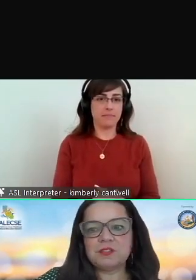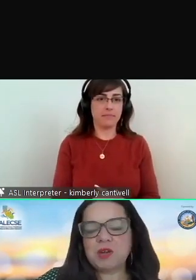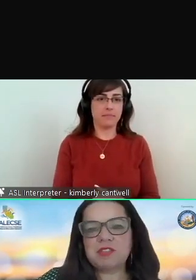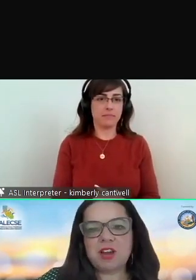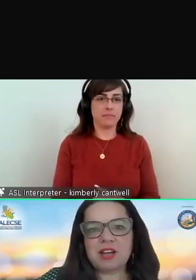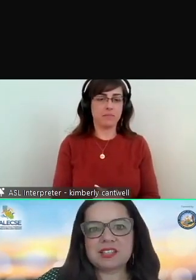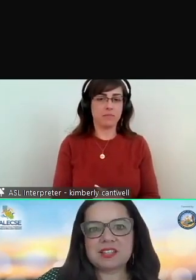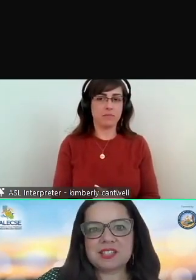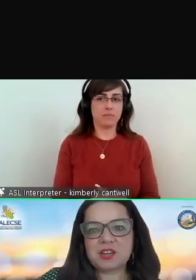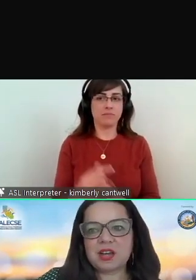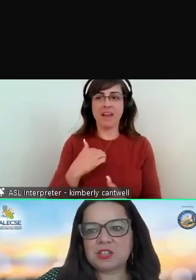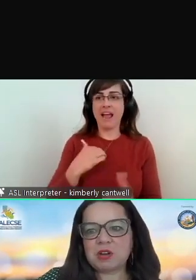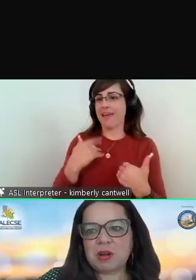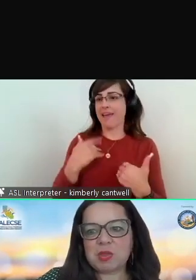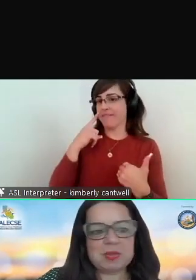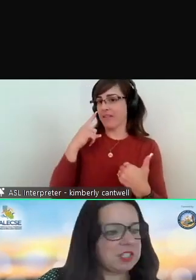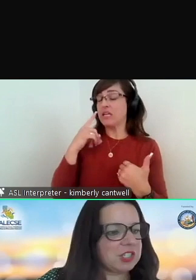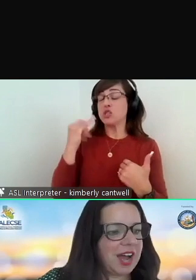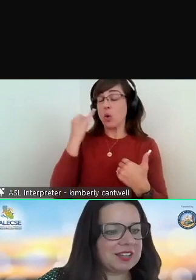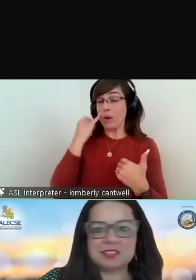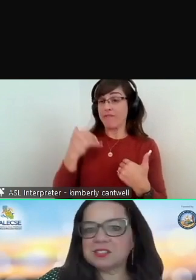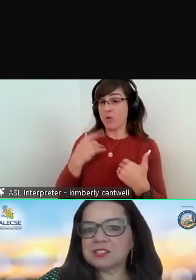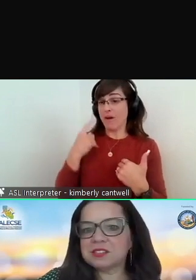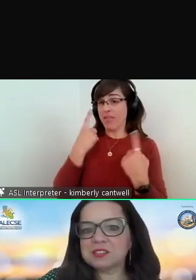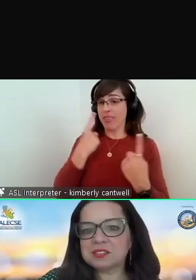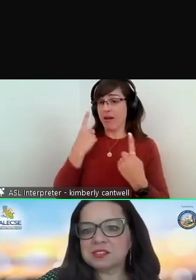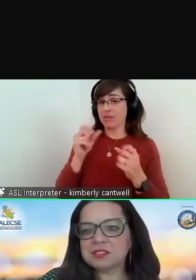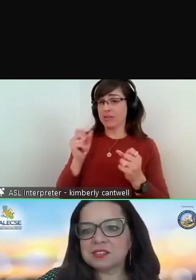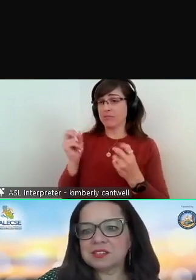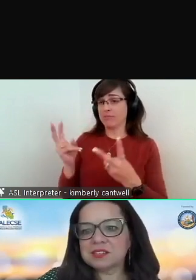So if you have thoughts on this, go ahead and drop them in the chat.